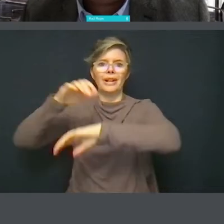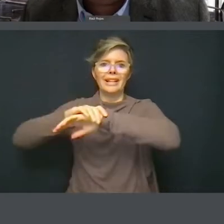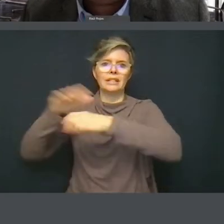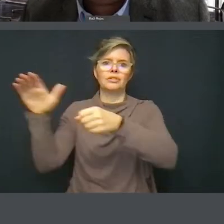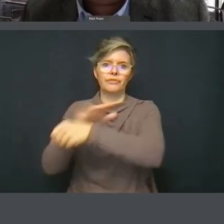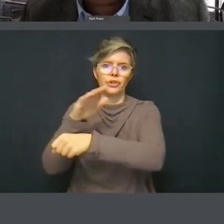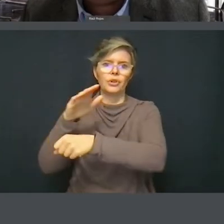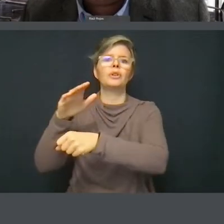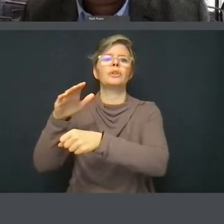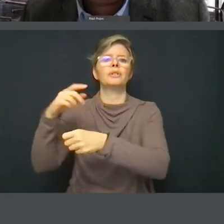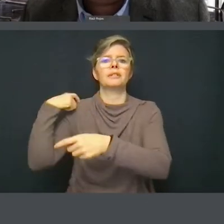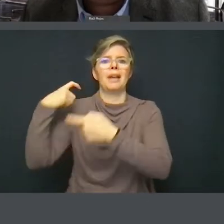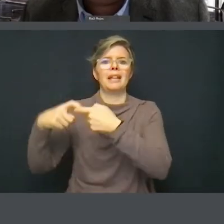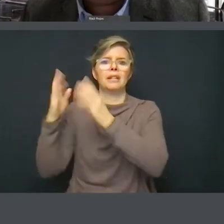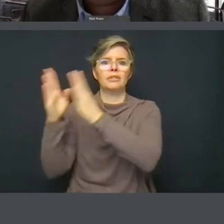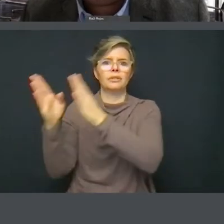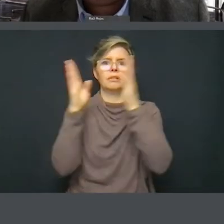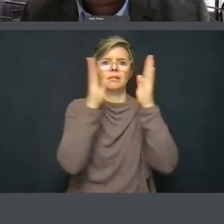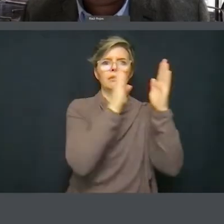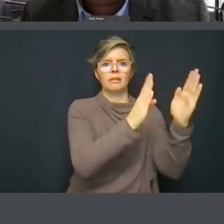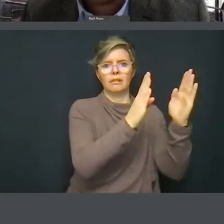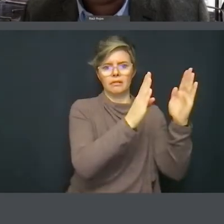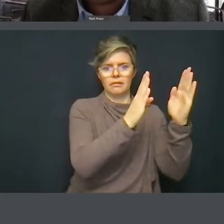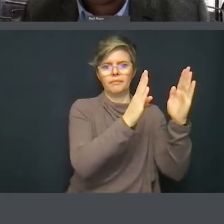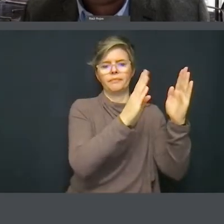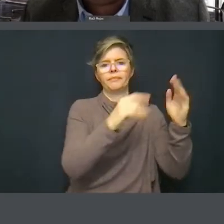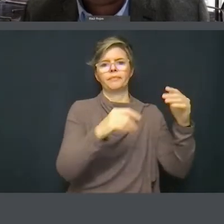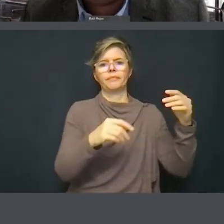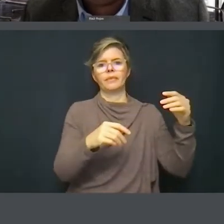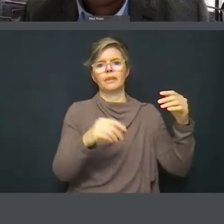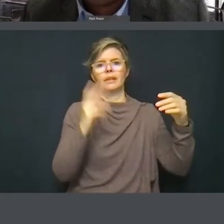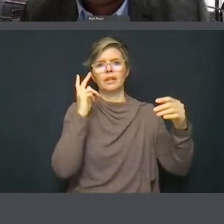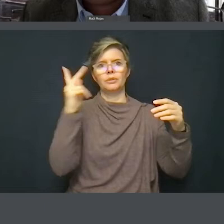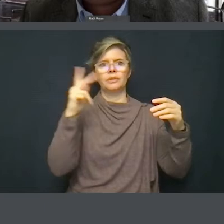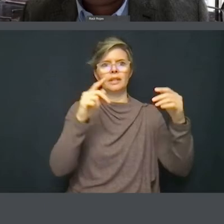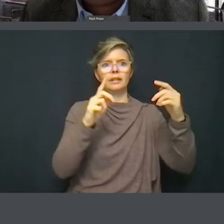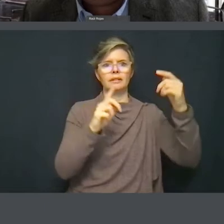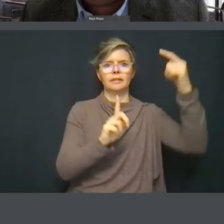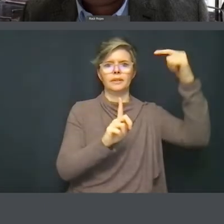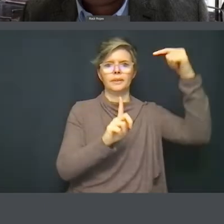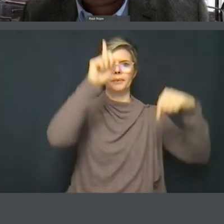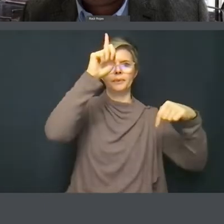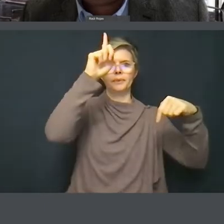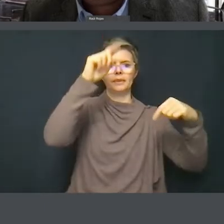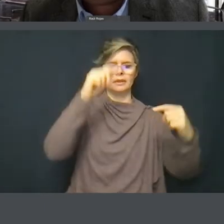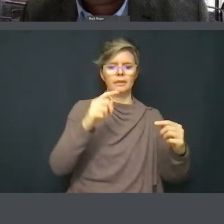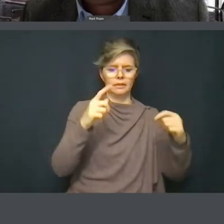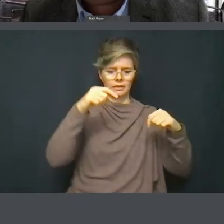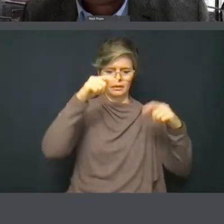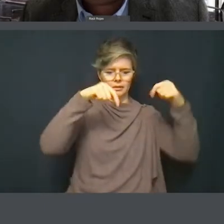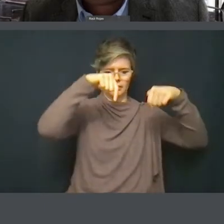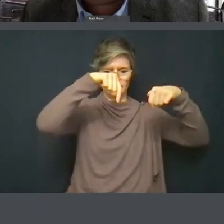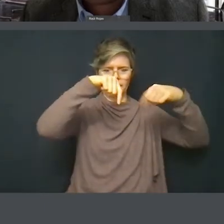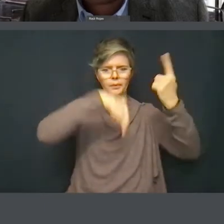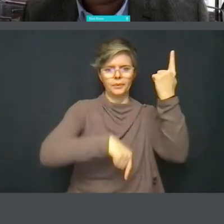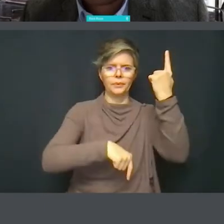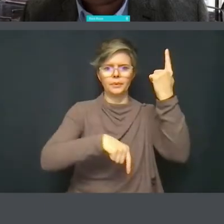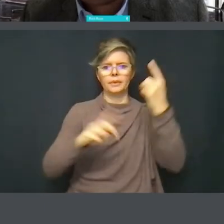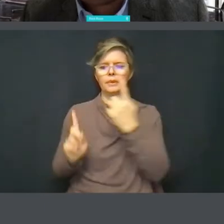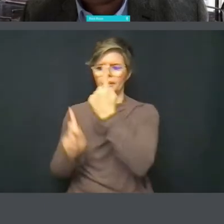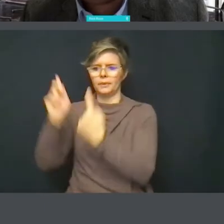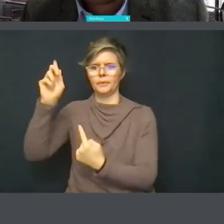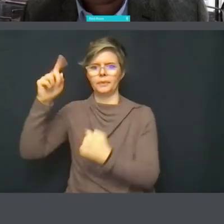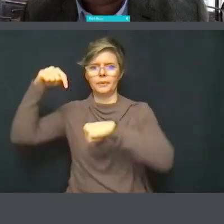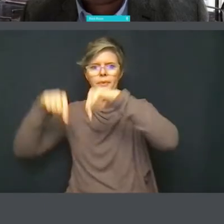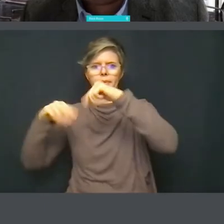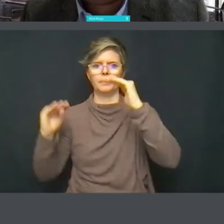And then you're going to have kids who fall in these quadrants, which are going to be high and low in something, right? So maybe if we think of B as English and A as Spanish, this would